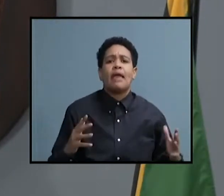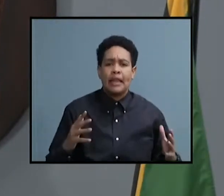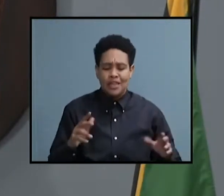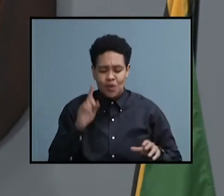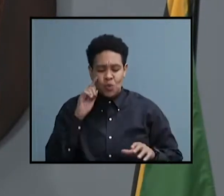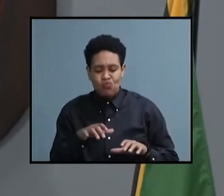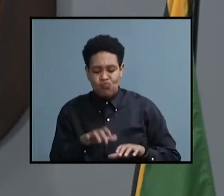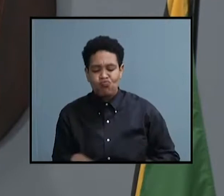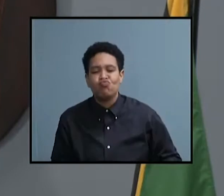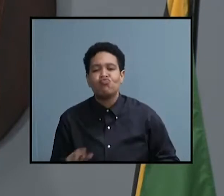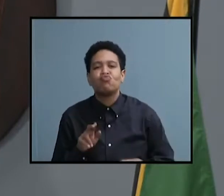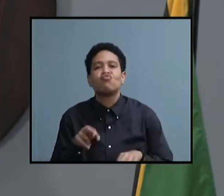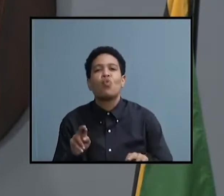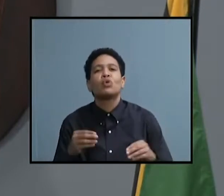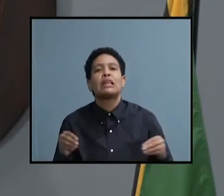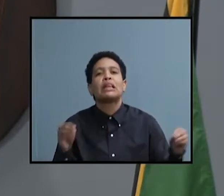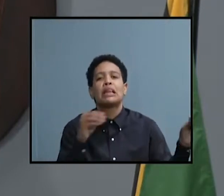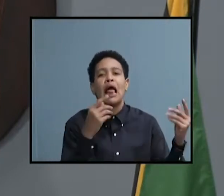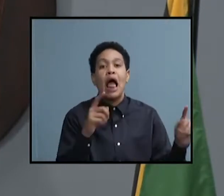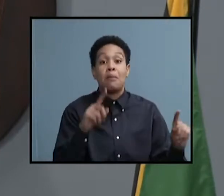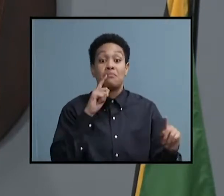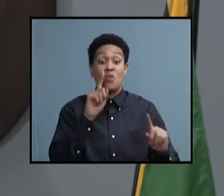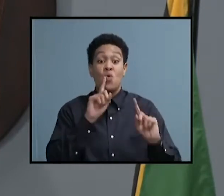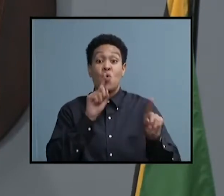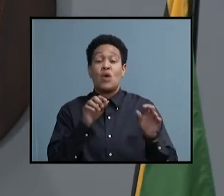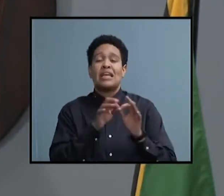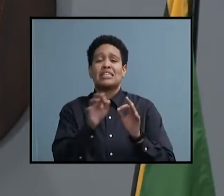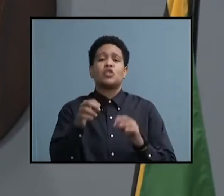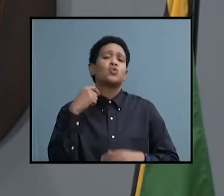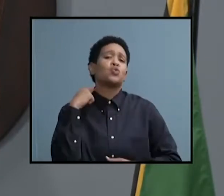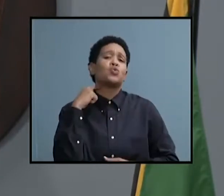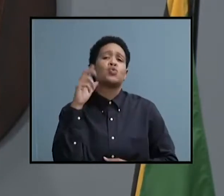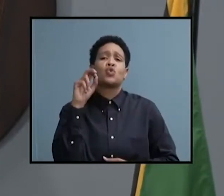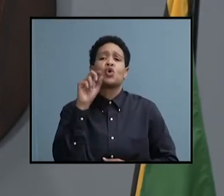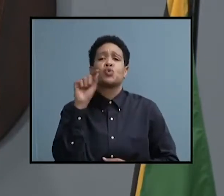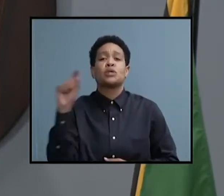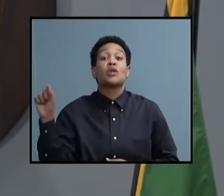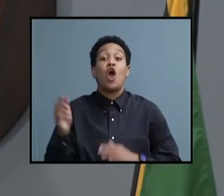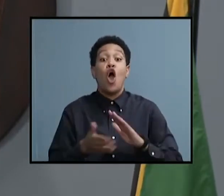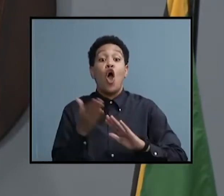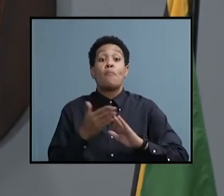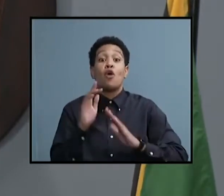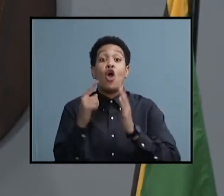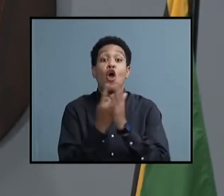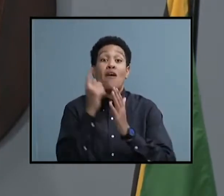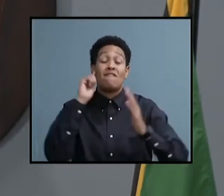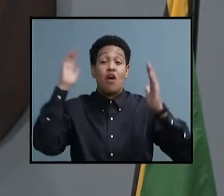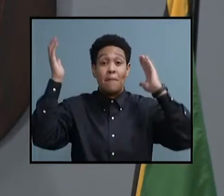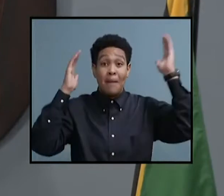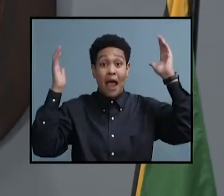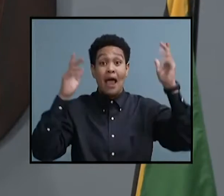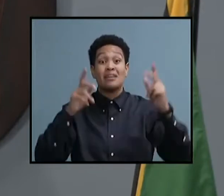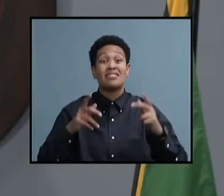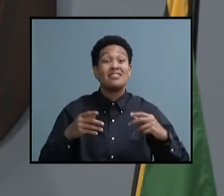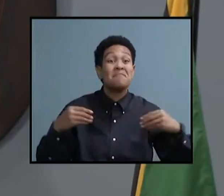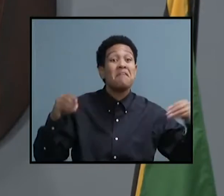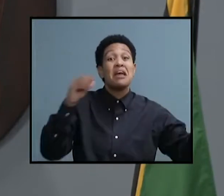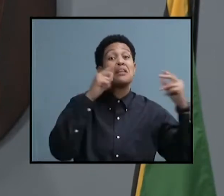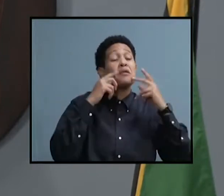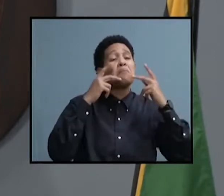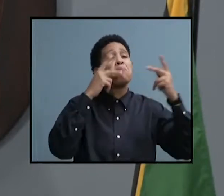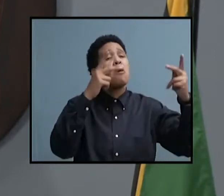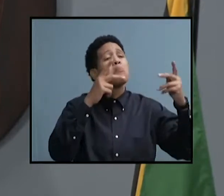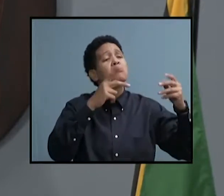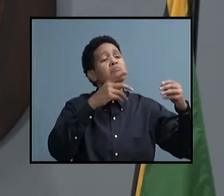are extended to June 30, 2020. Operating hours for markets, vending in public arcades and public